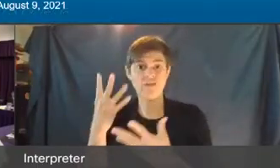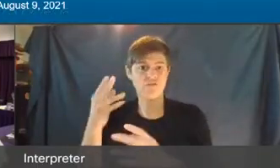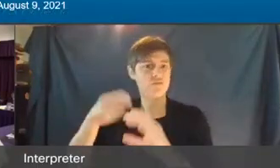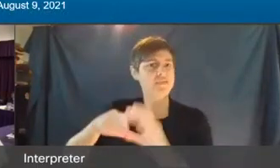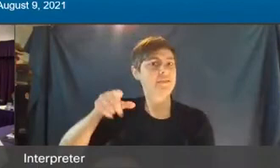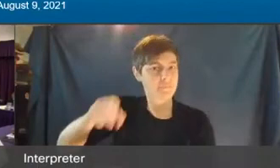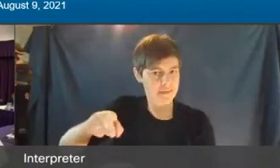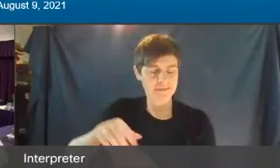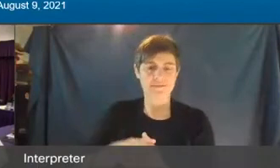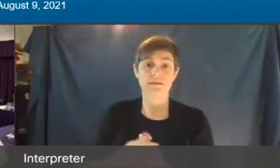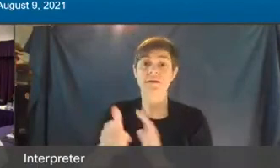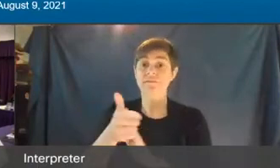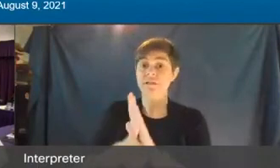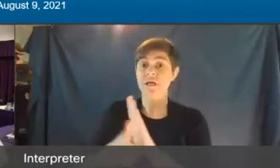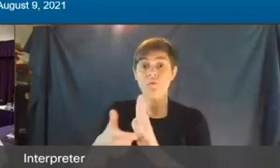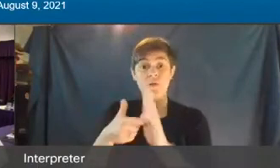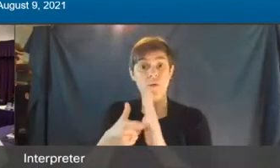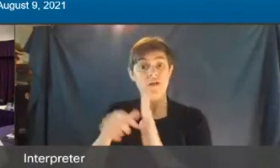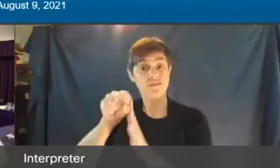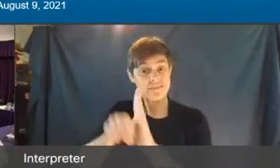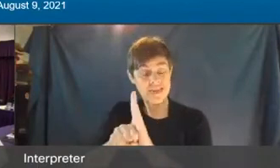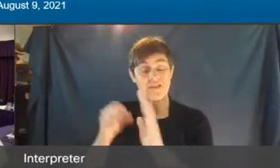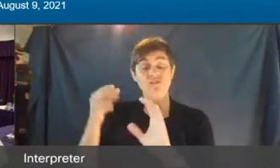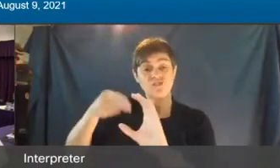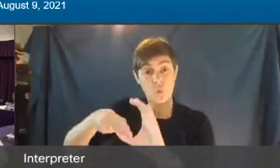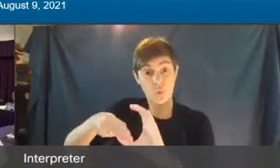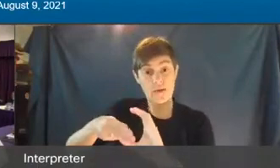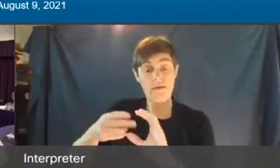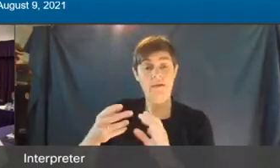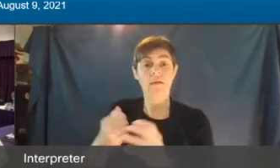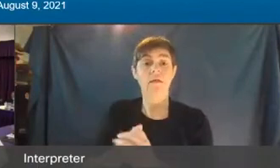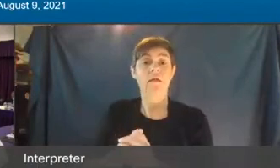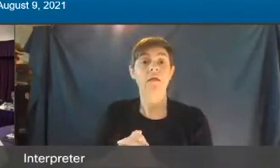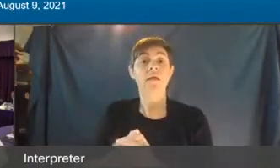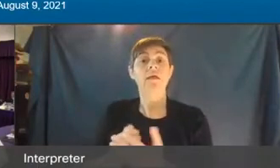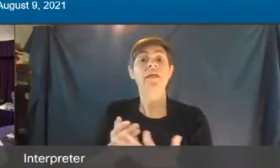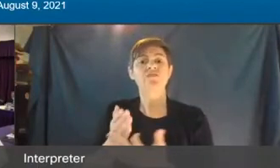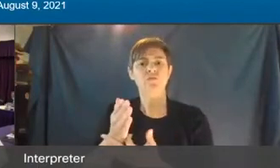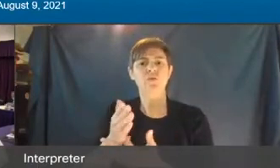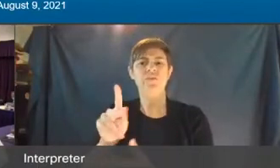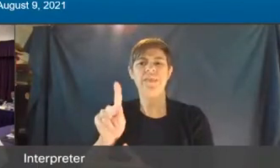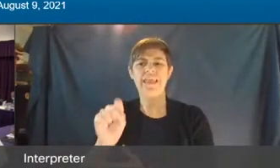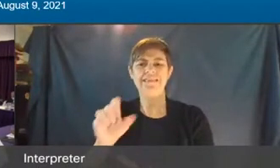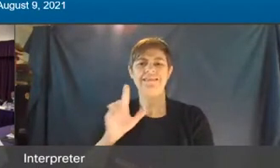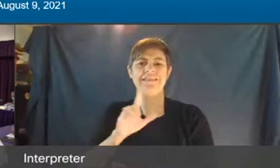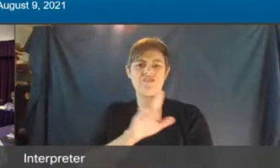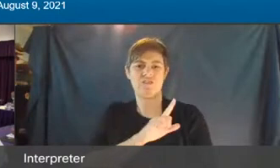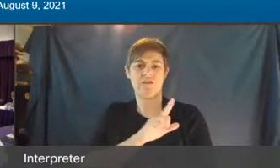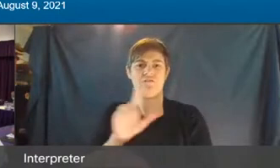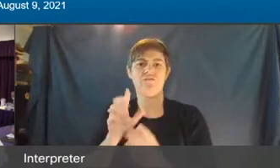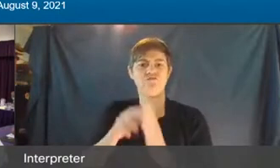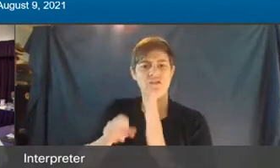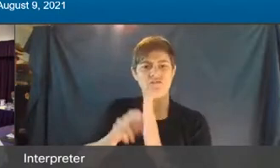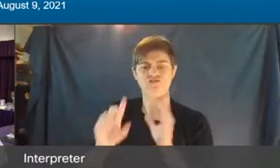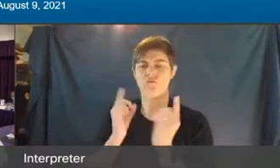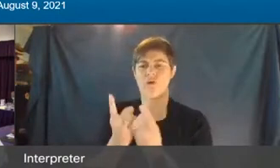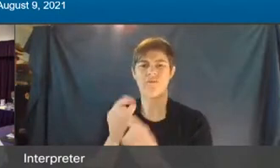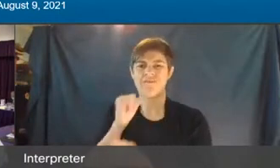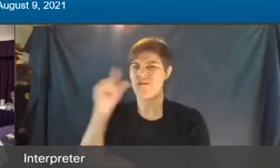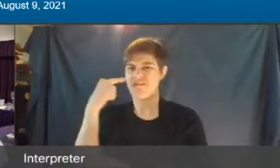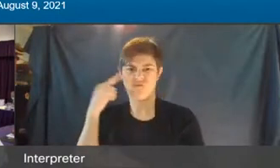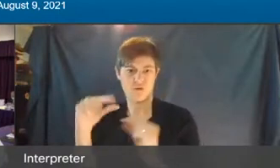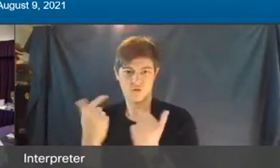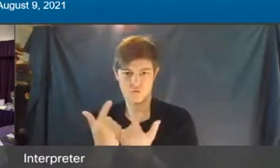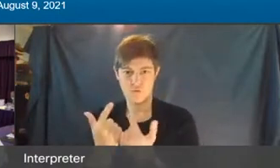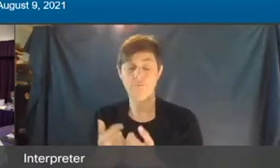requires that states participate through a nonpartisan entity, and here in Kansas, it is through the Kansas Legislative Research Department. The data